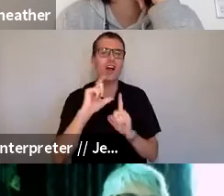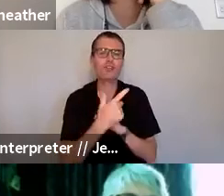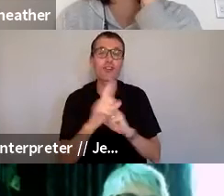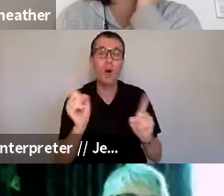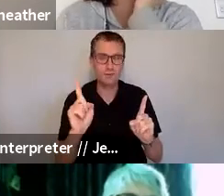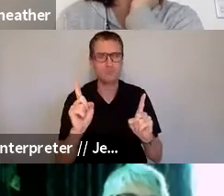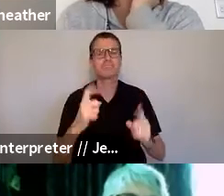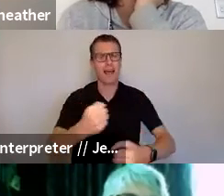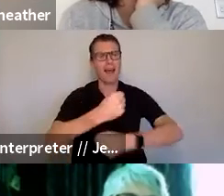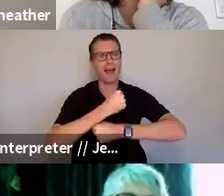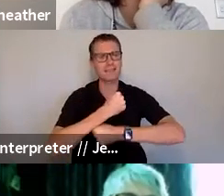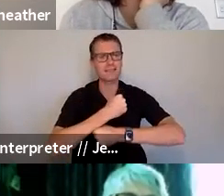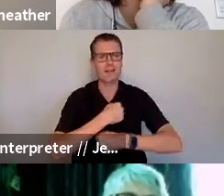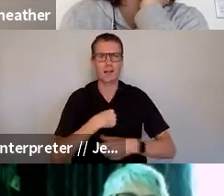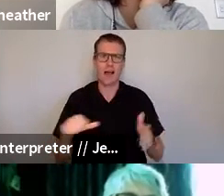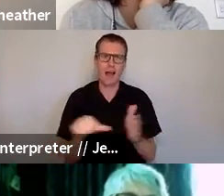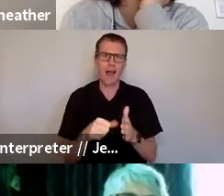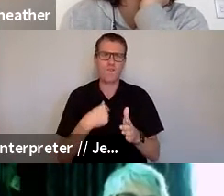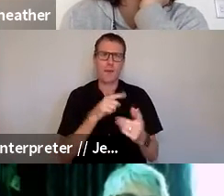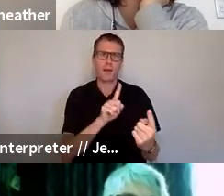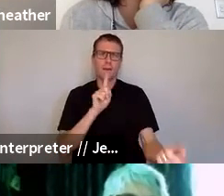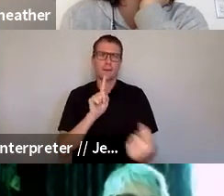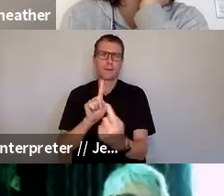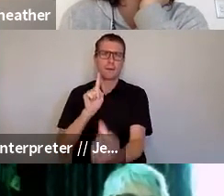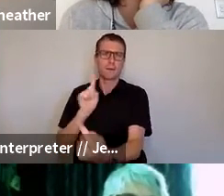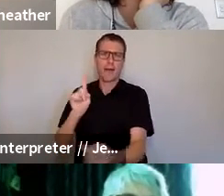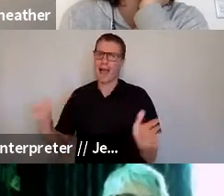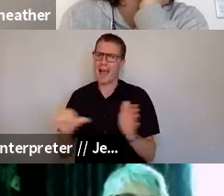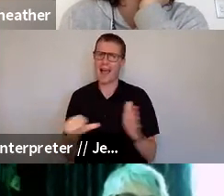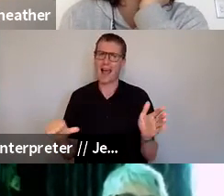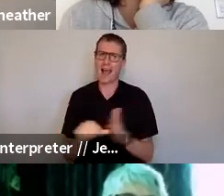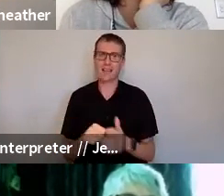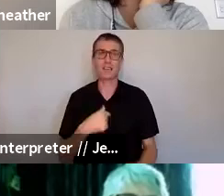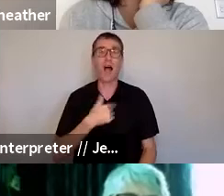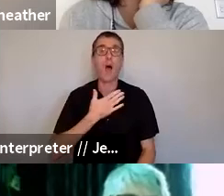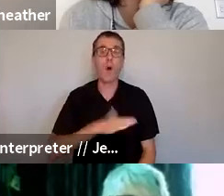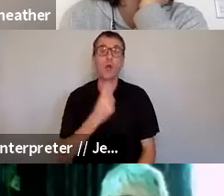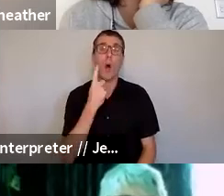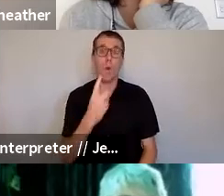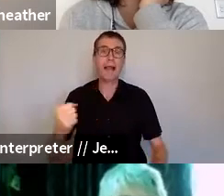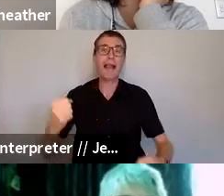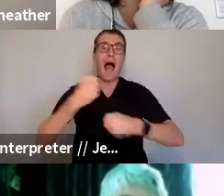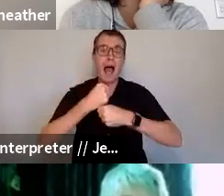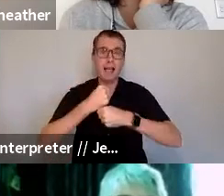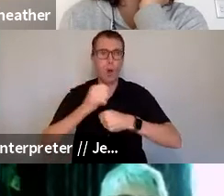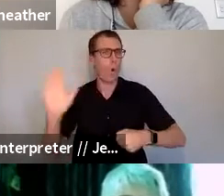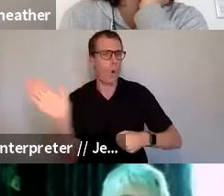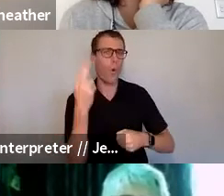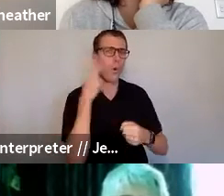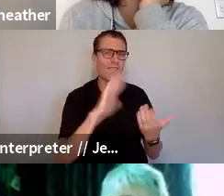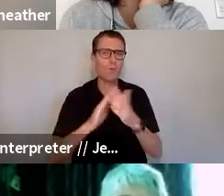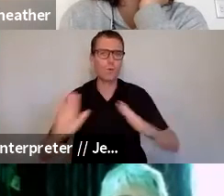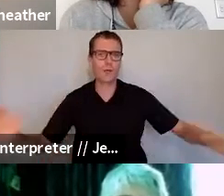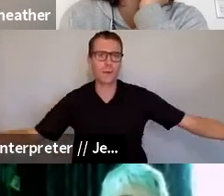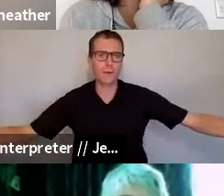found that incredibly difficult. So I would like to give an overall encompassing hug to the deaf community, because I